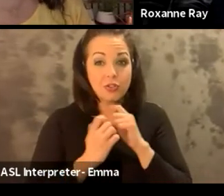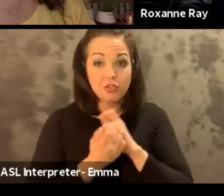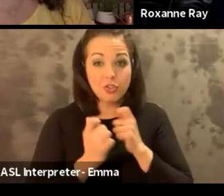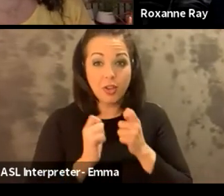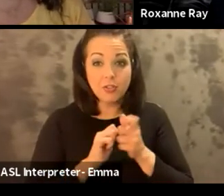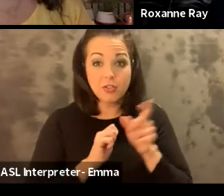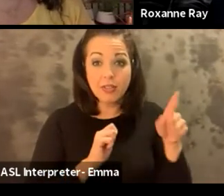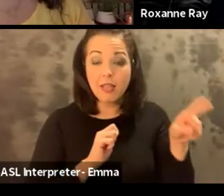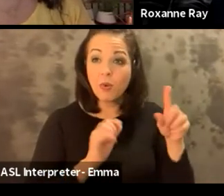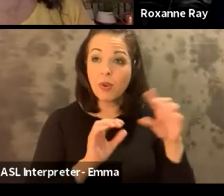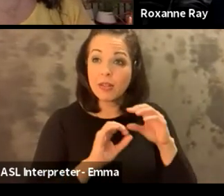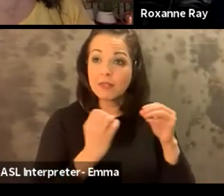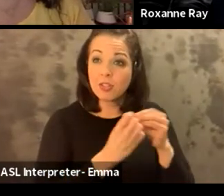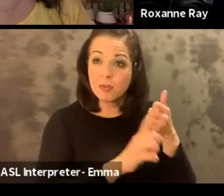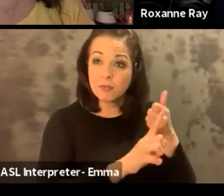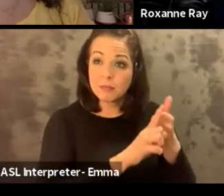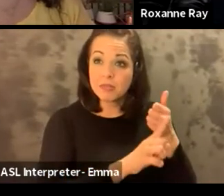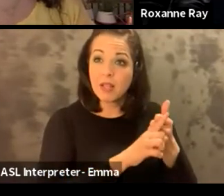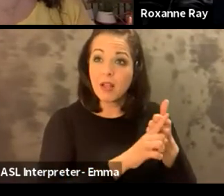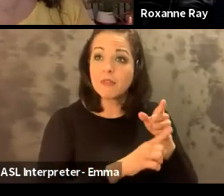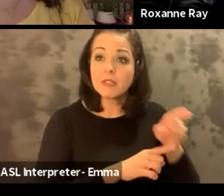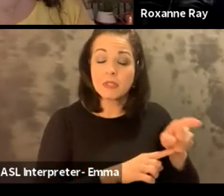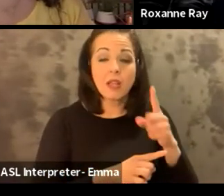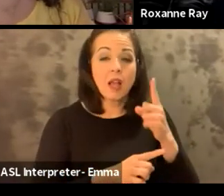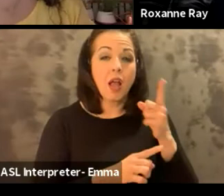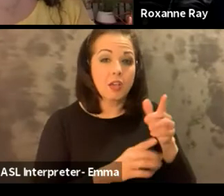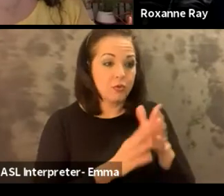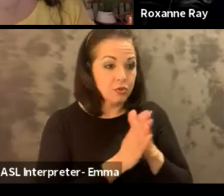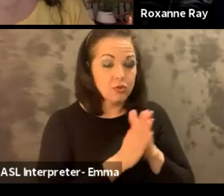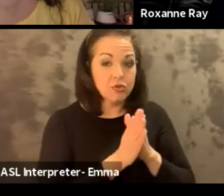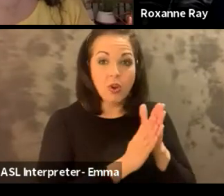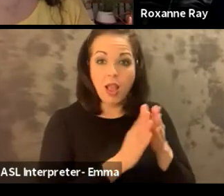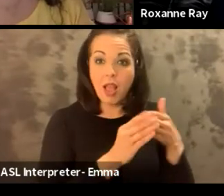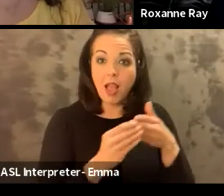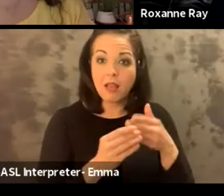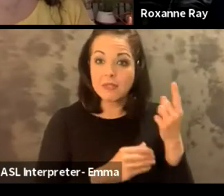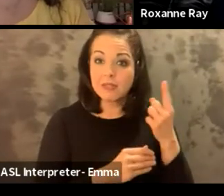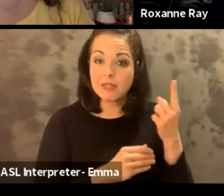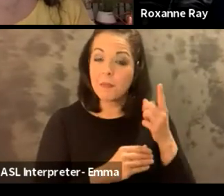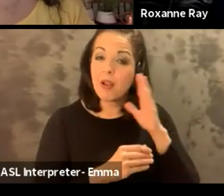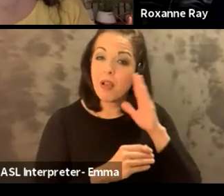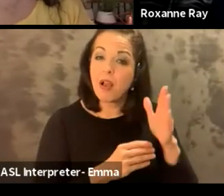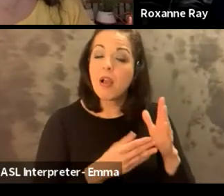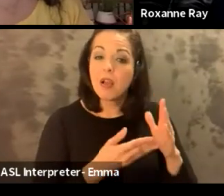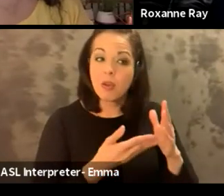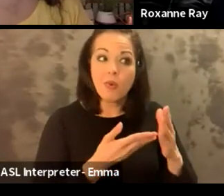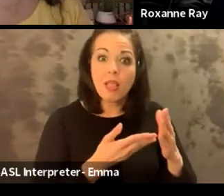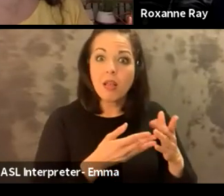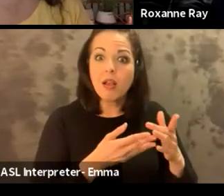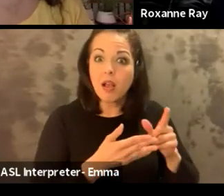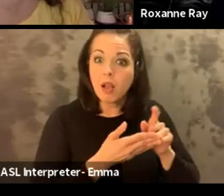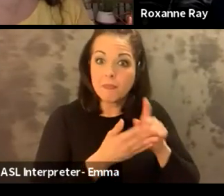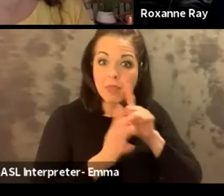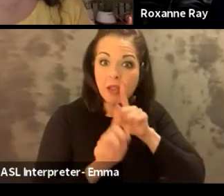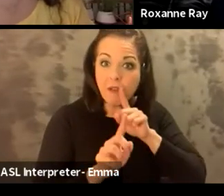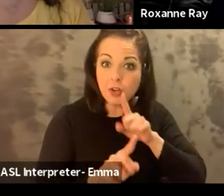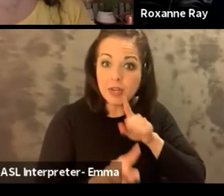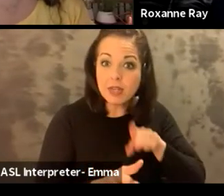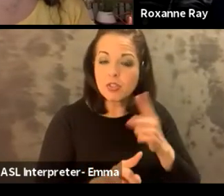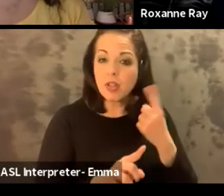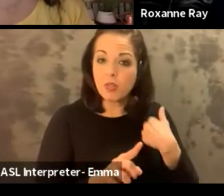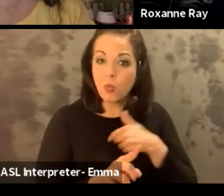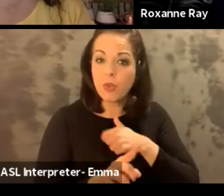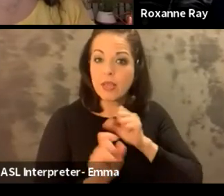organizations themselves are going to drive the kinds of coverage and the way that that we in the media get to